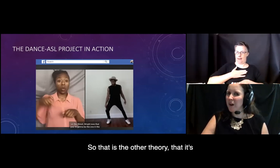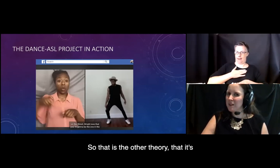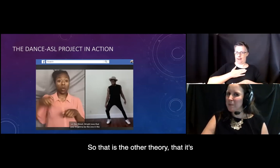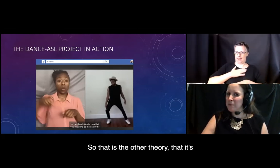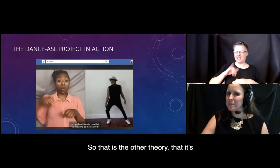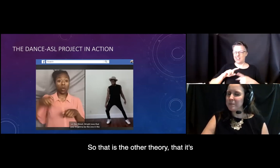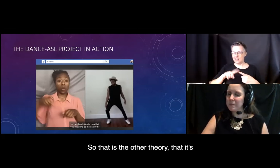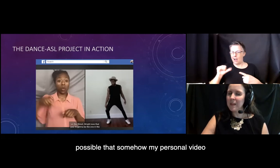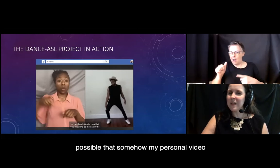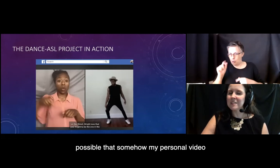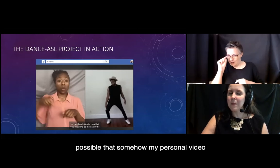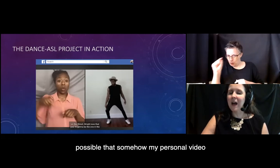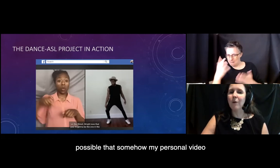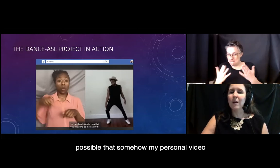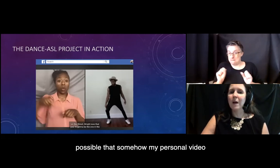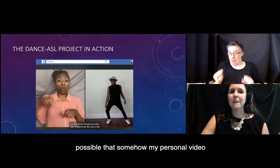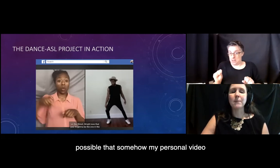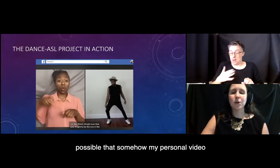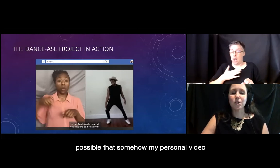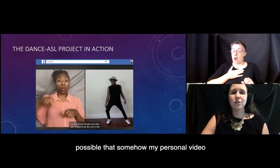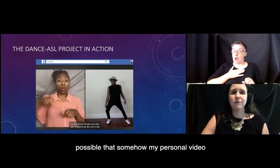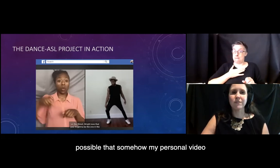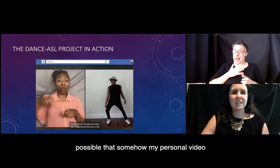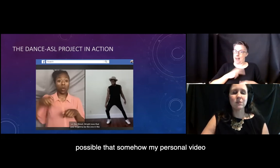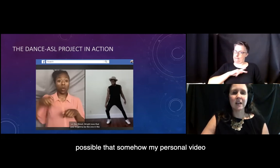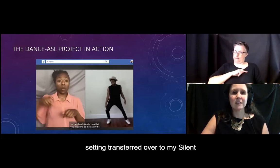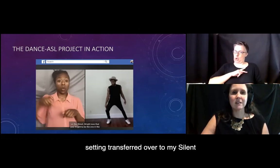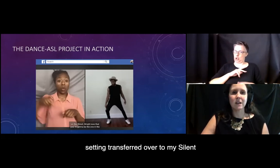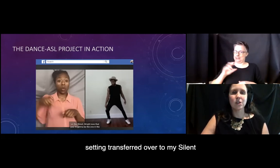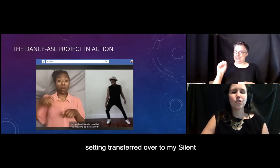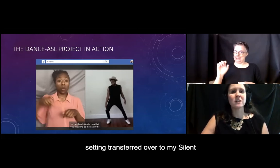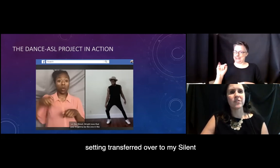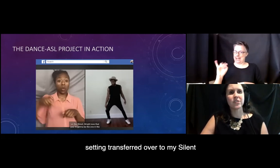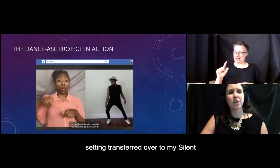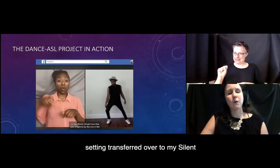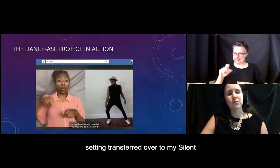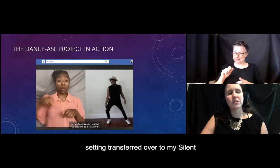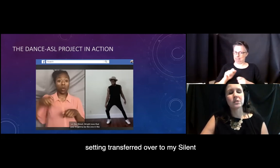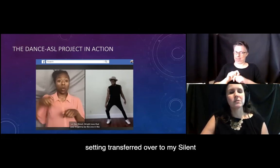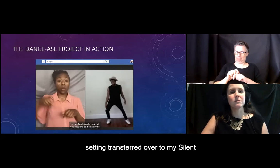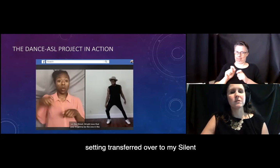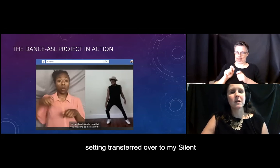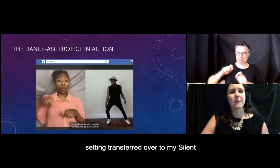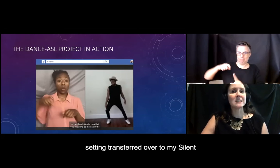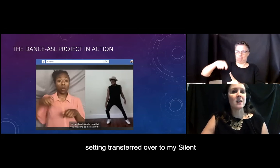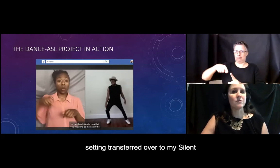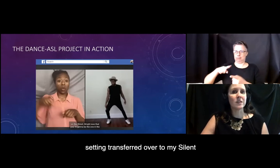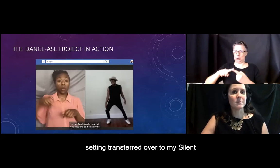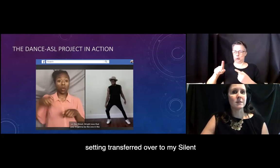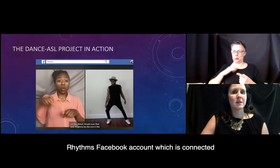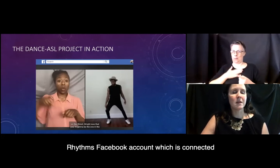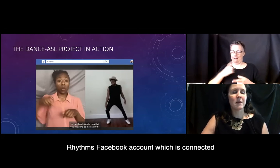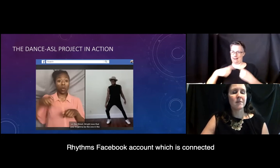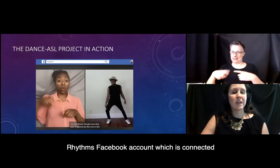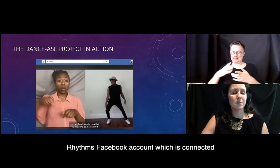it's possible that somehow my personal video setting transferred over to my Silent